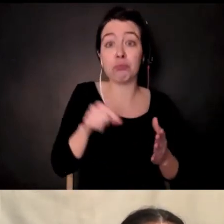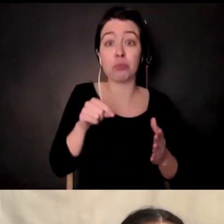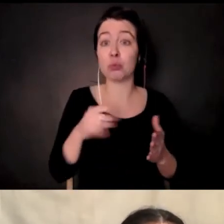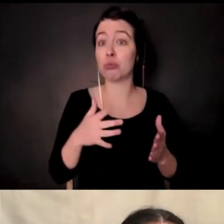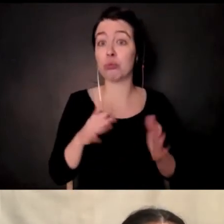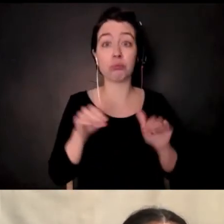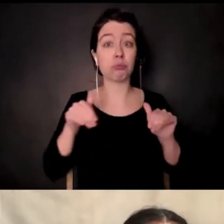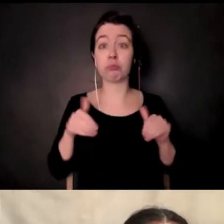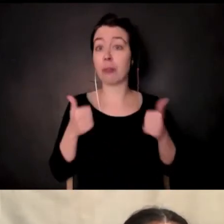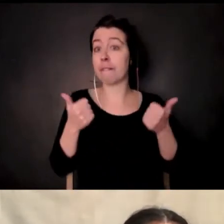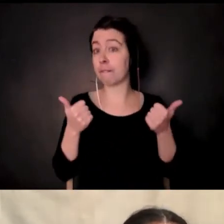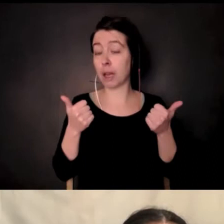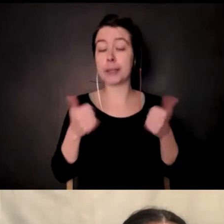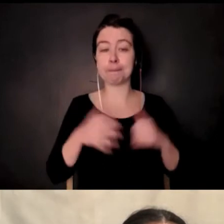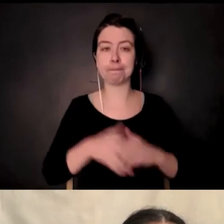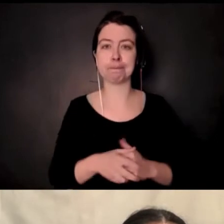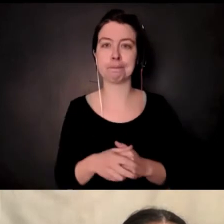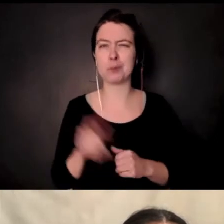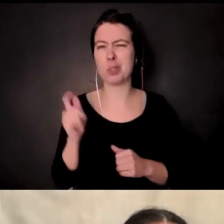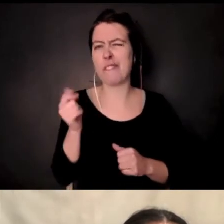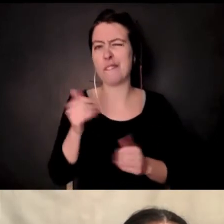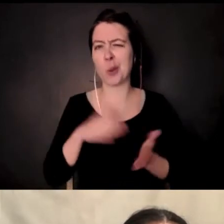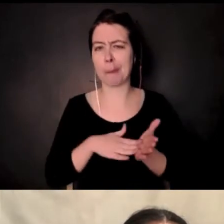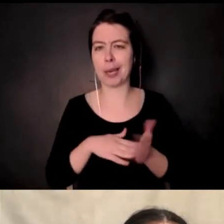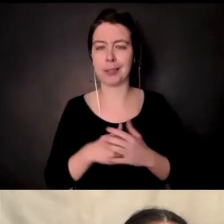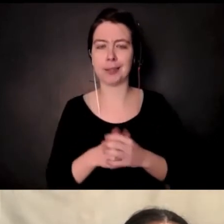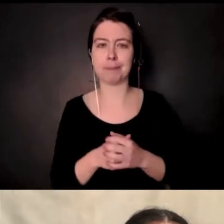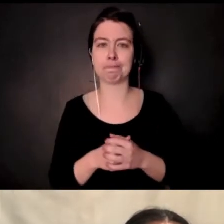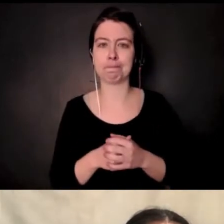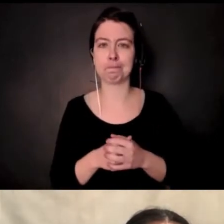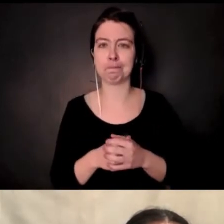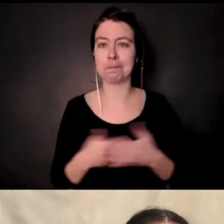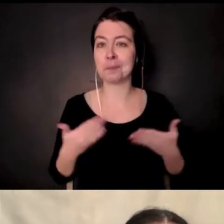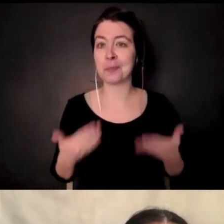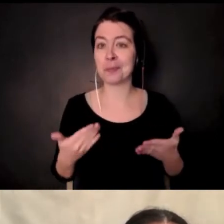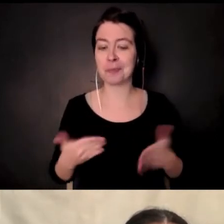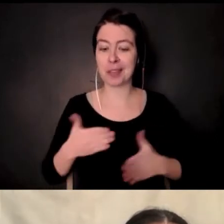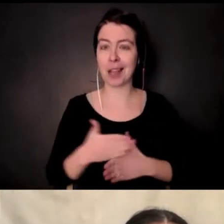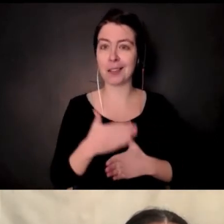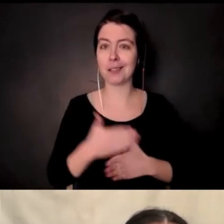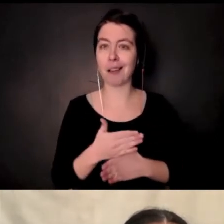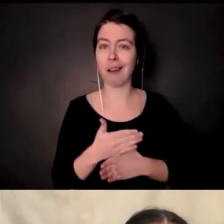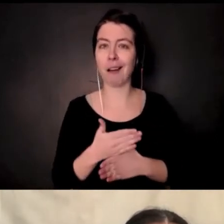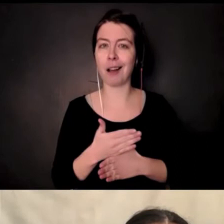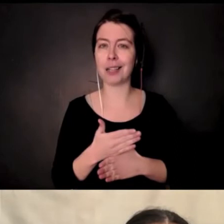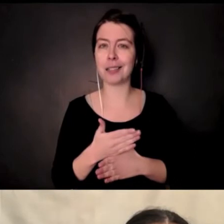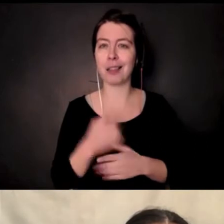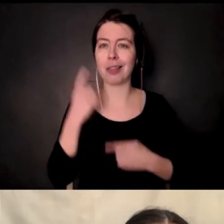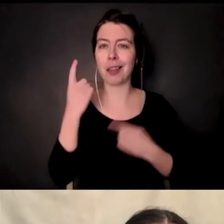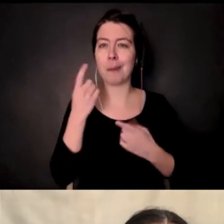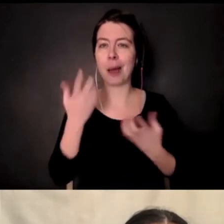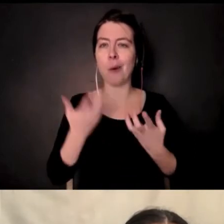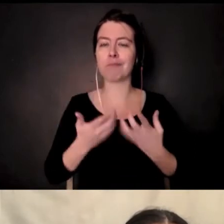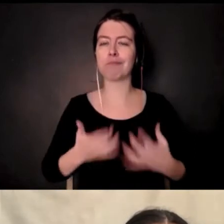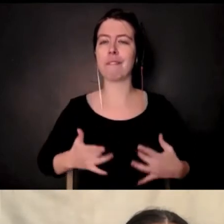And yeah, so for today's exercise, I'd like to focus on that question of how we're feeling. So I'm going to